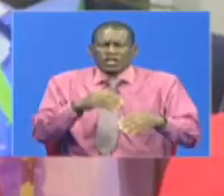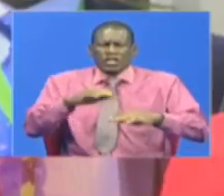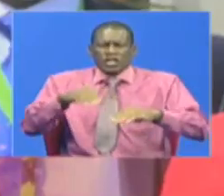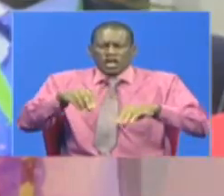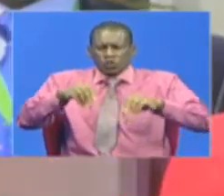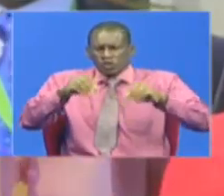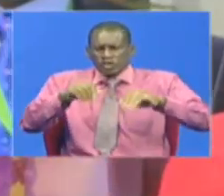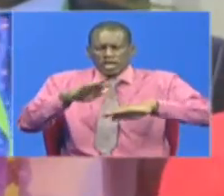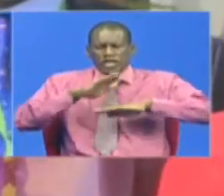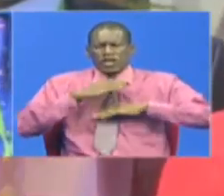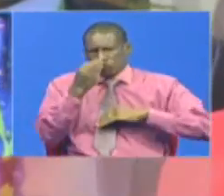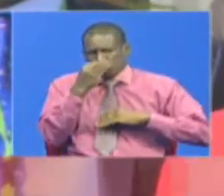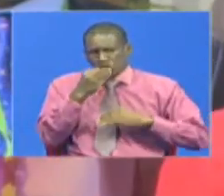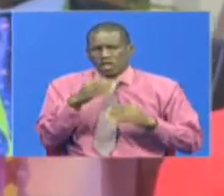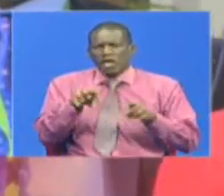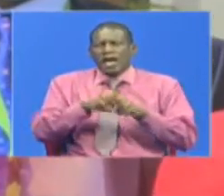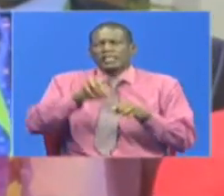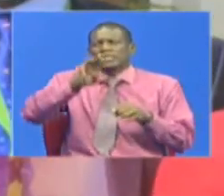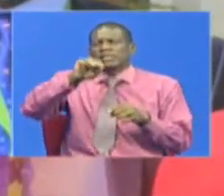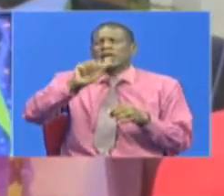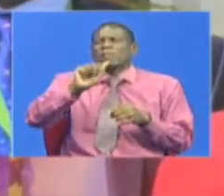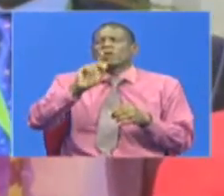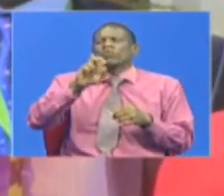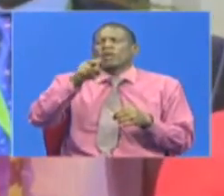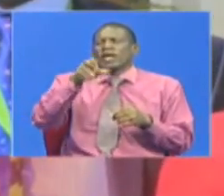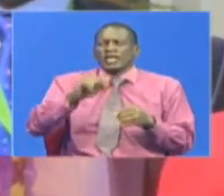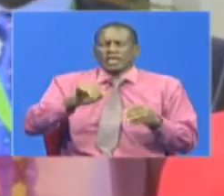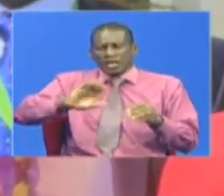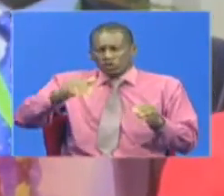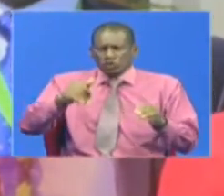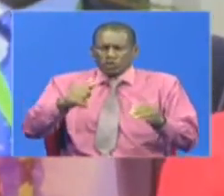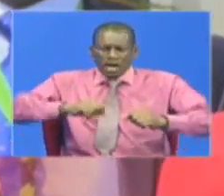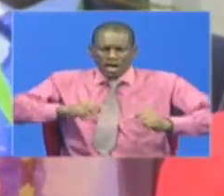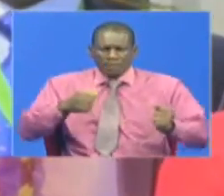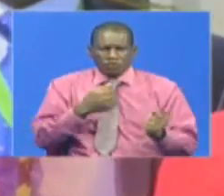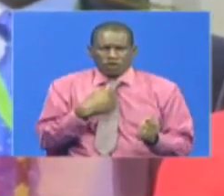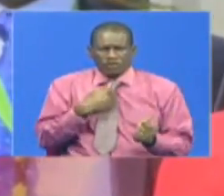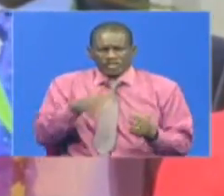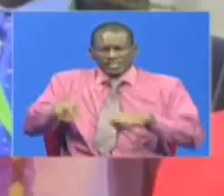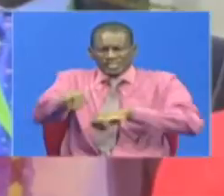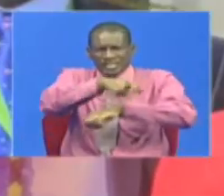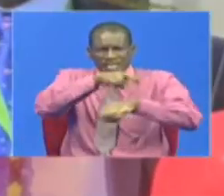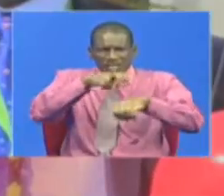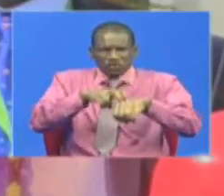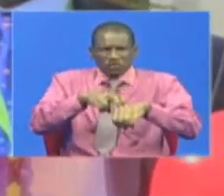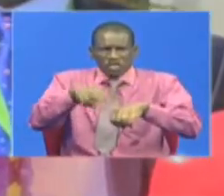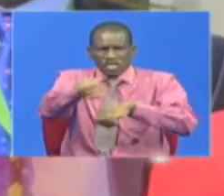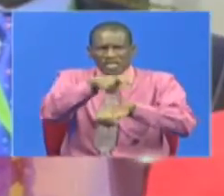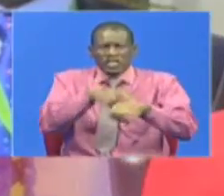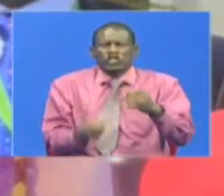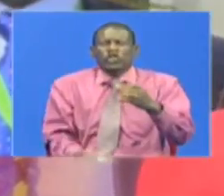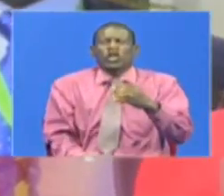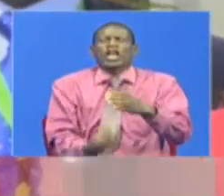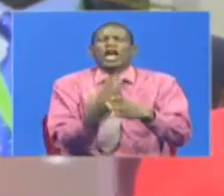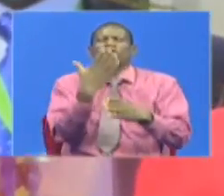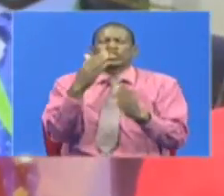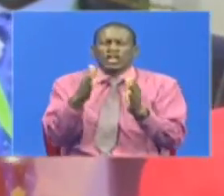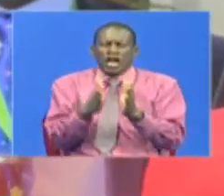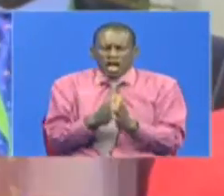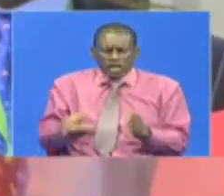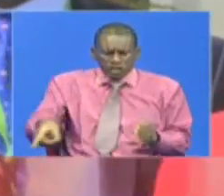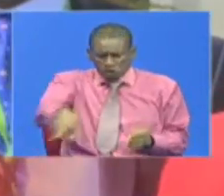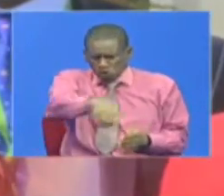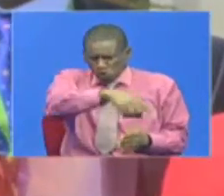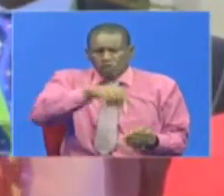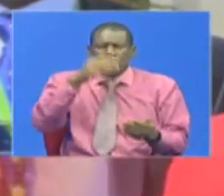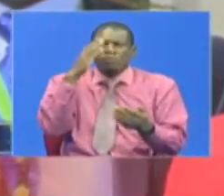Makueni County, we are proud to host yet again this national launch. And we